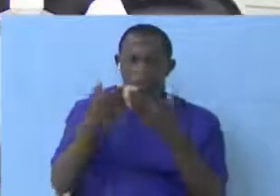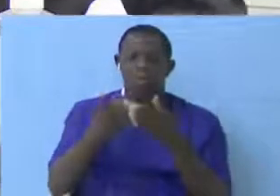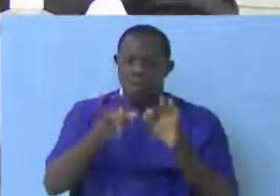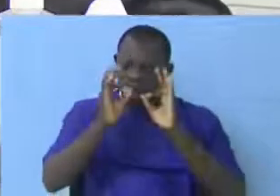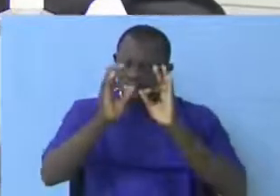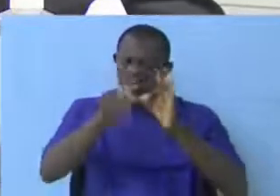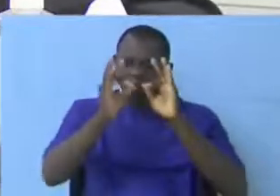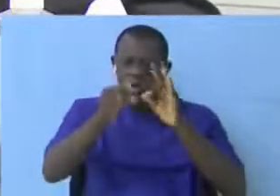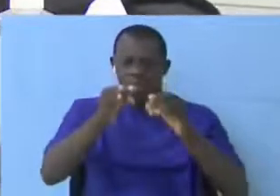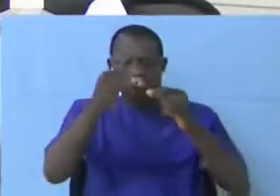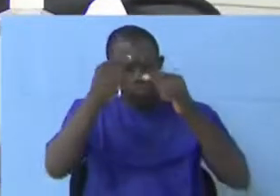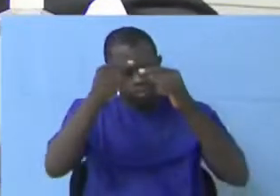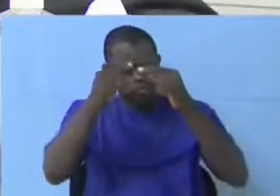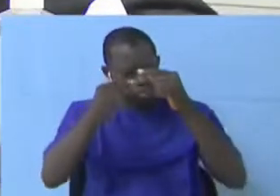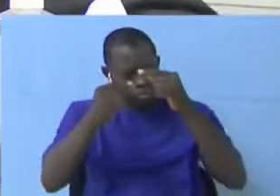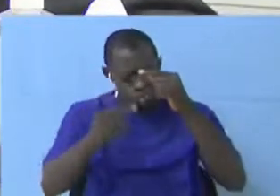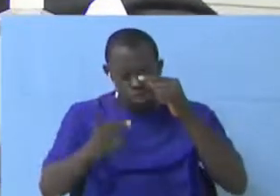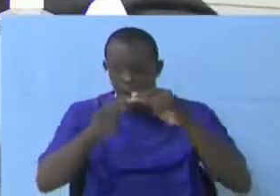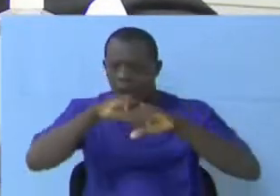what has happened.